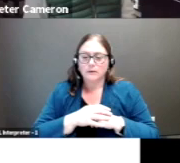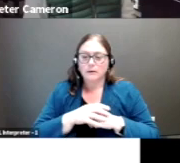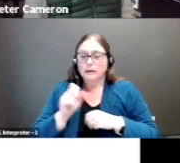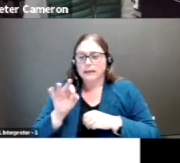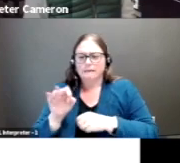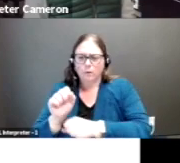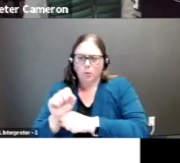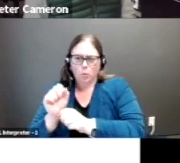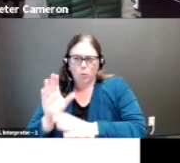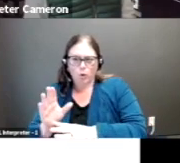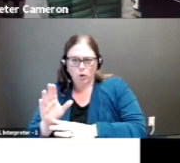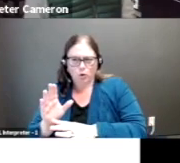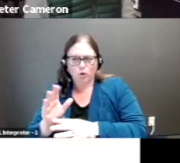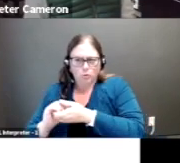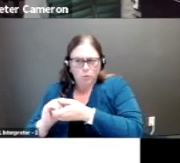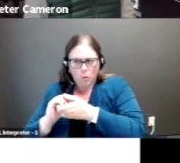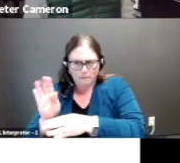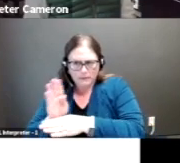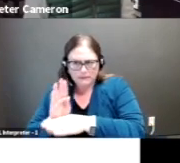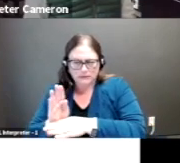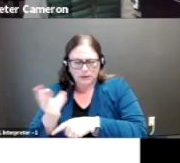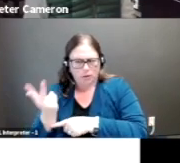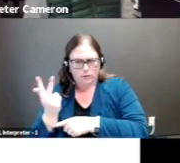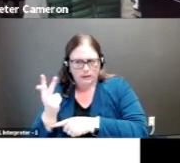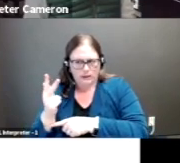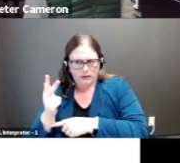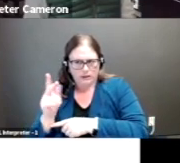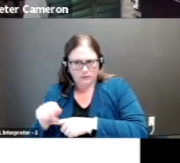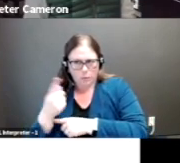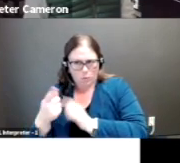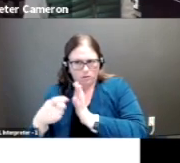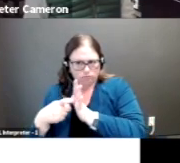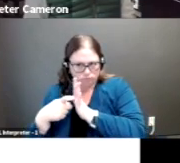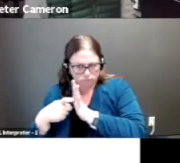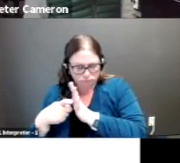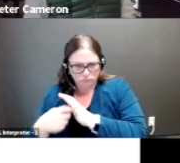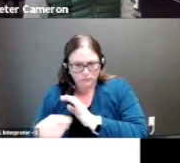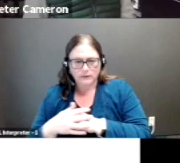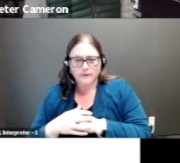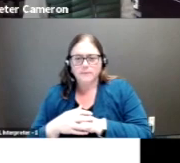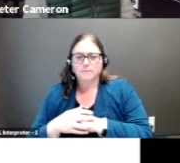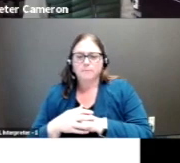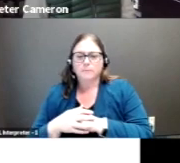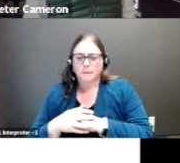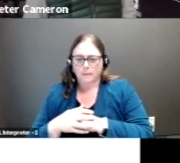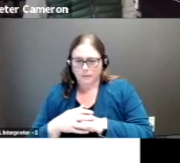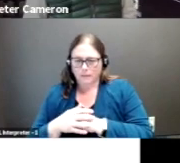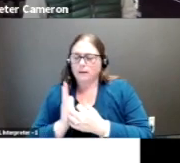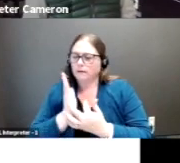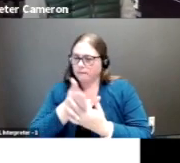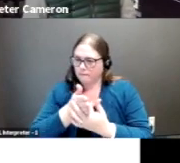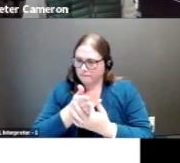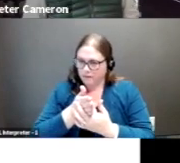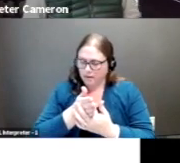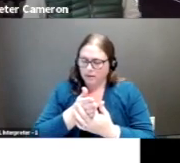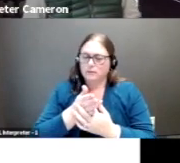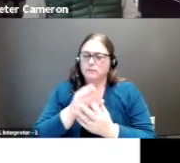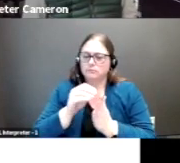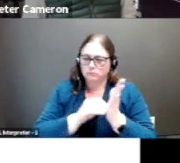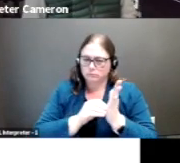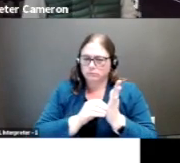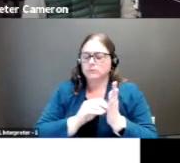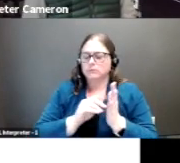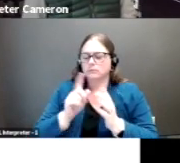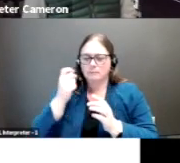3. We now file our papers, our incorporation documents with the Ministry of Government and Consumer